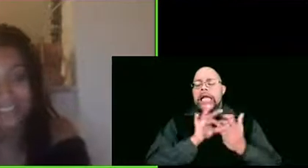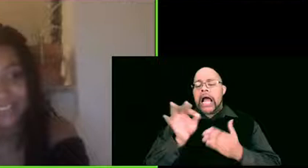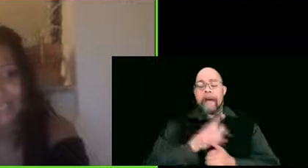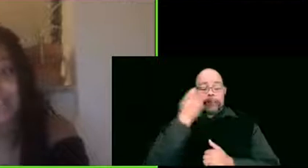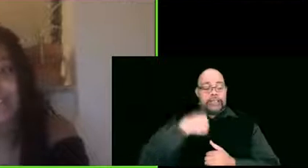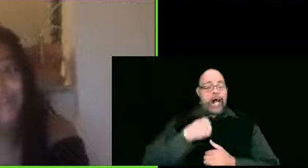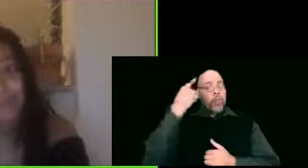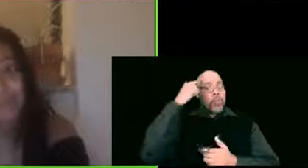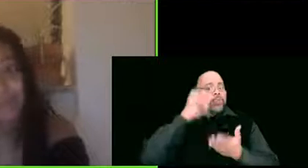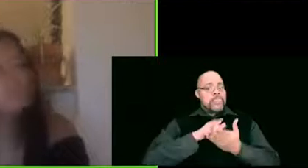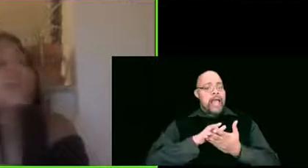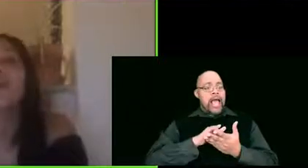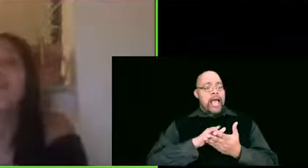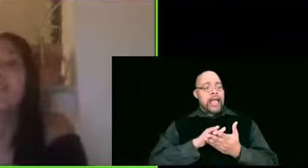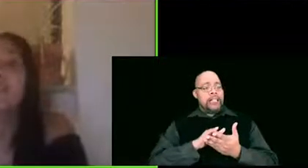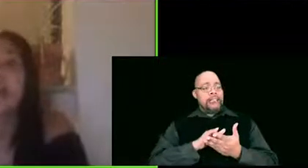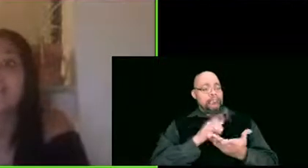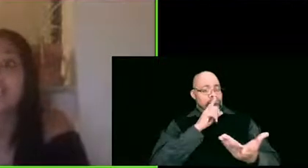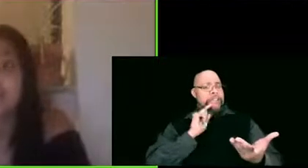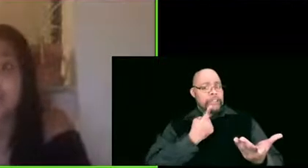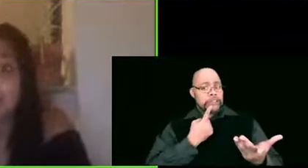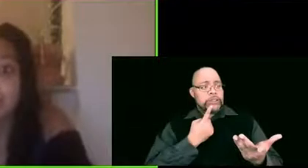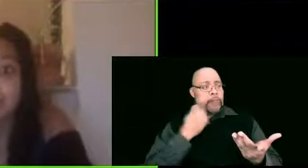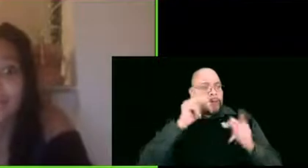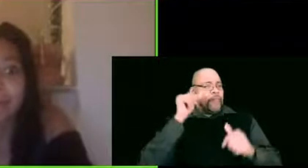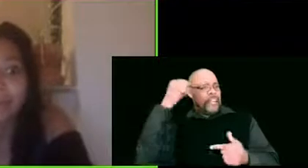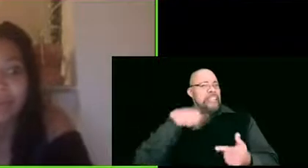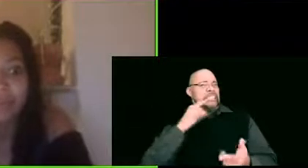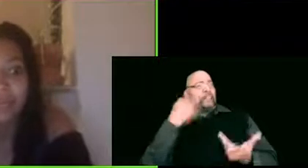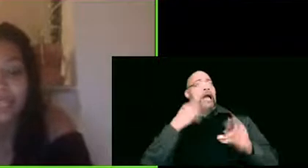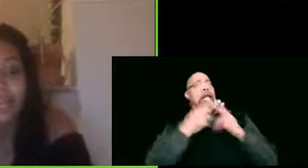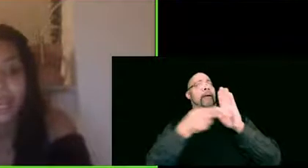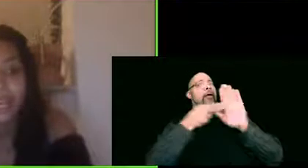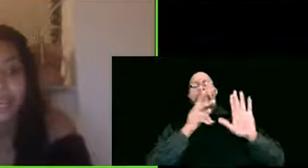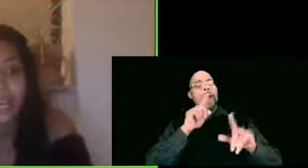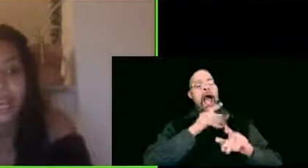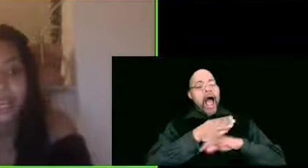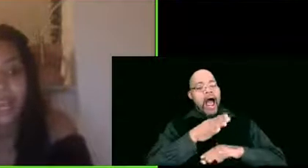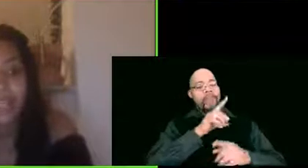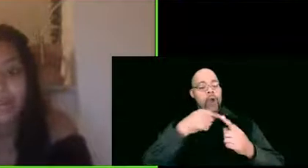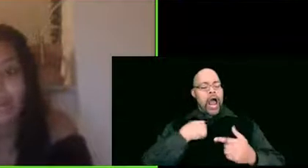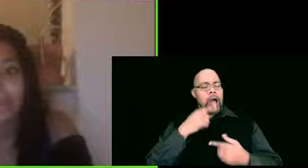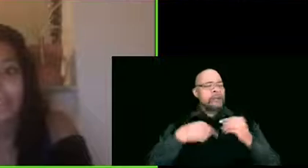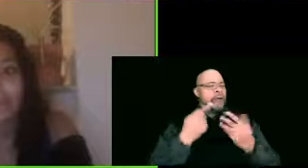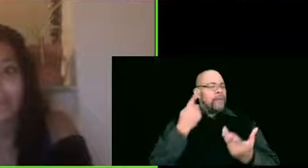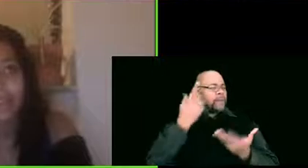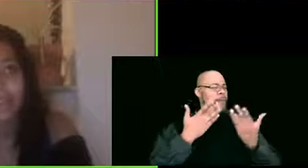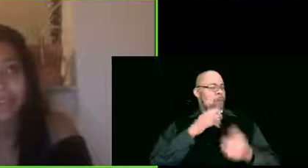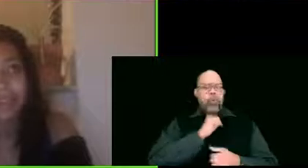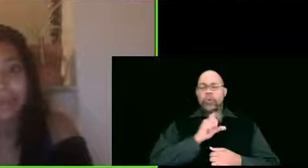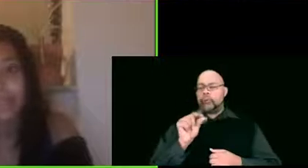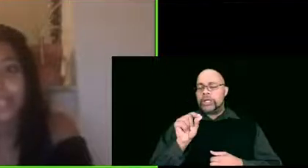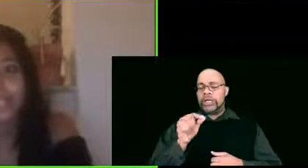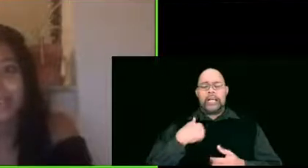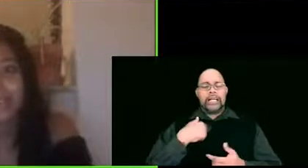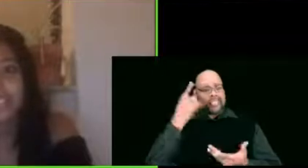anonymous account, because I thought that would take away from how seriously people would take my work. And it was only actually when I was I think I was